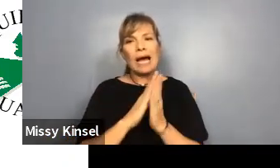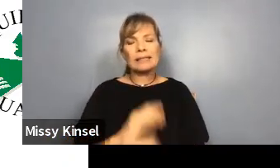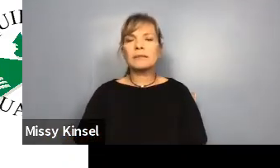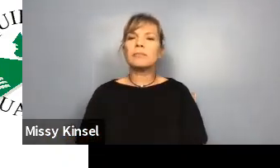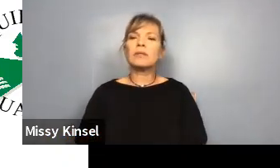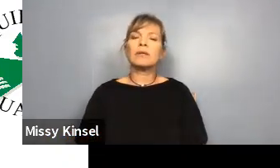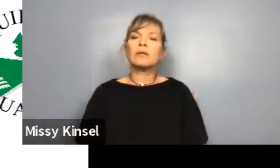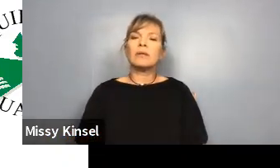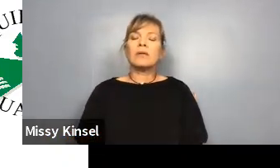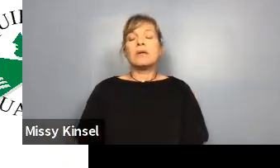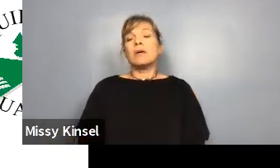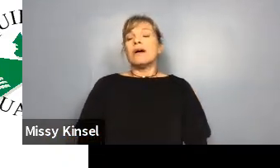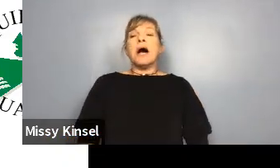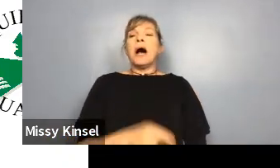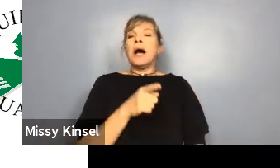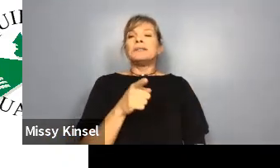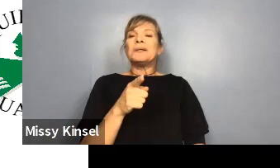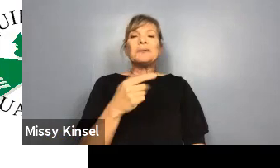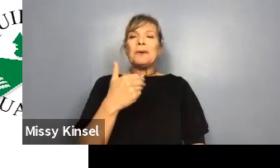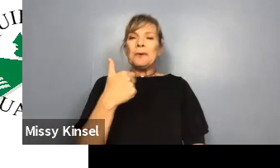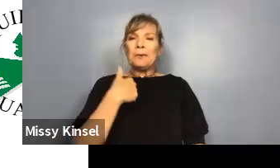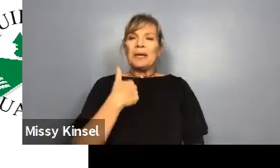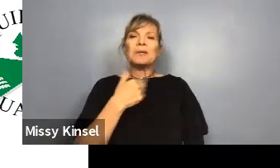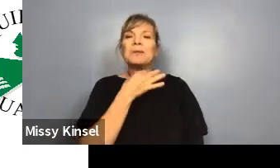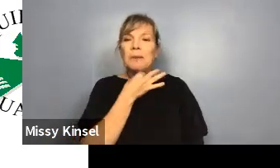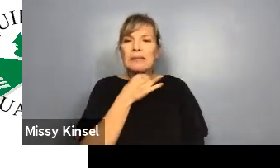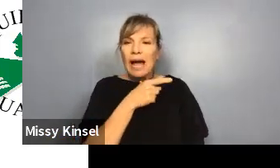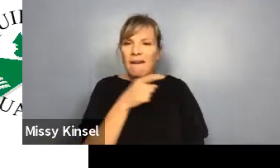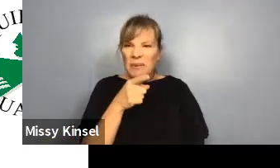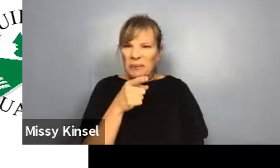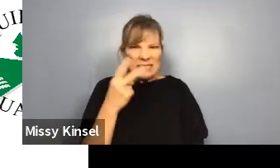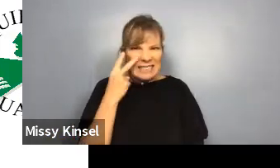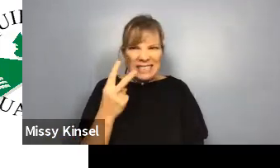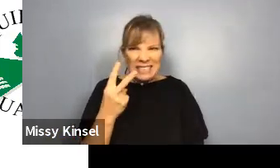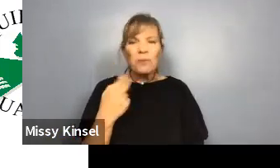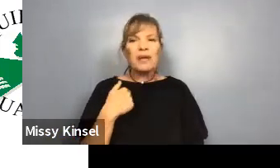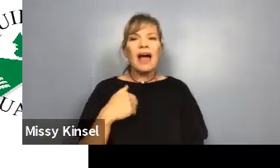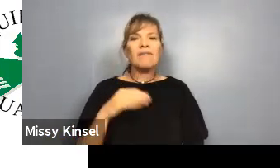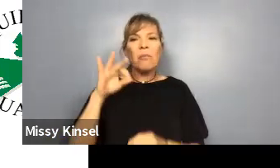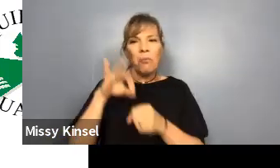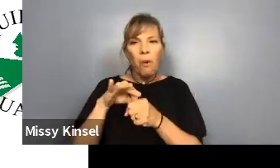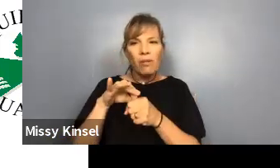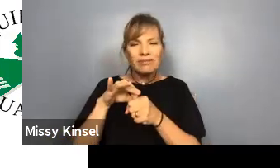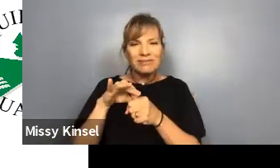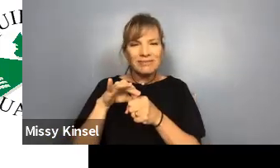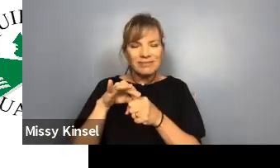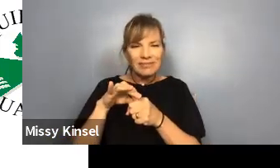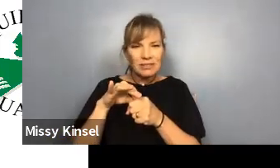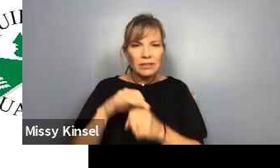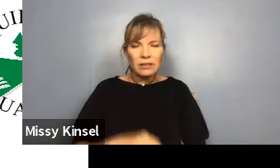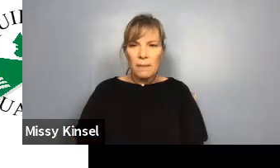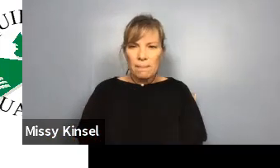So just so we can get an idea if any of you have come across this before, we do have a poll here. Just a